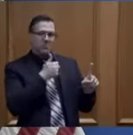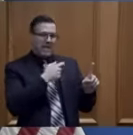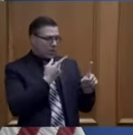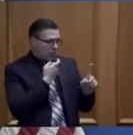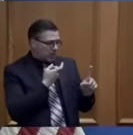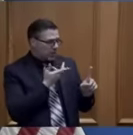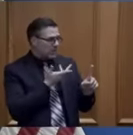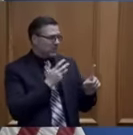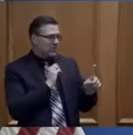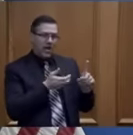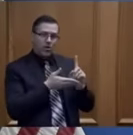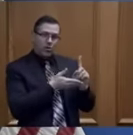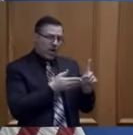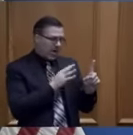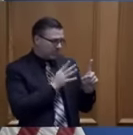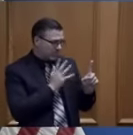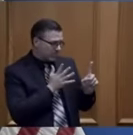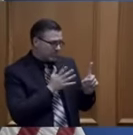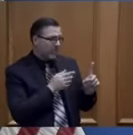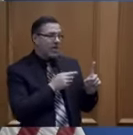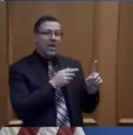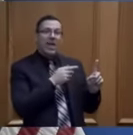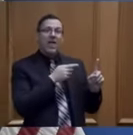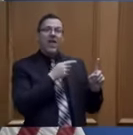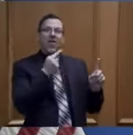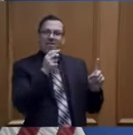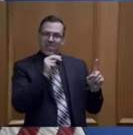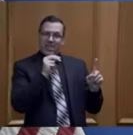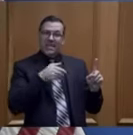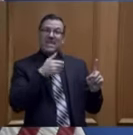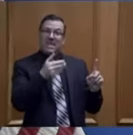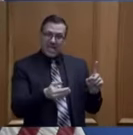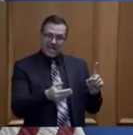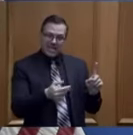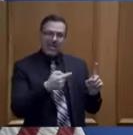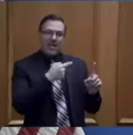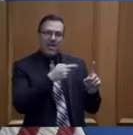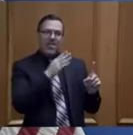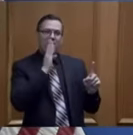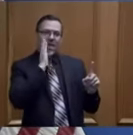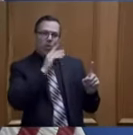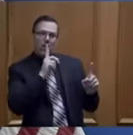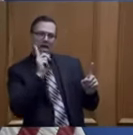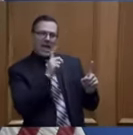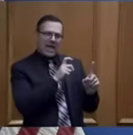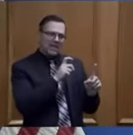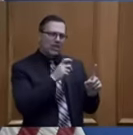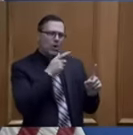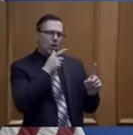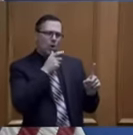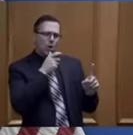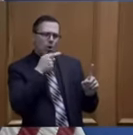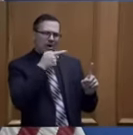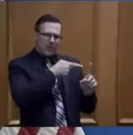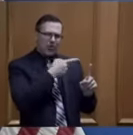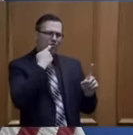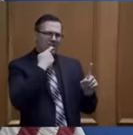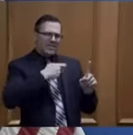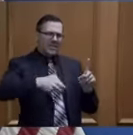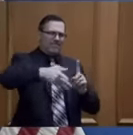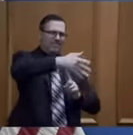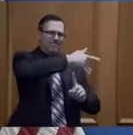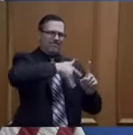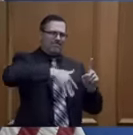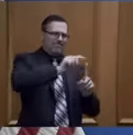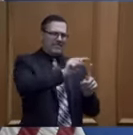have. After taking care of that patient, the next phase is to identify all of the people that may have been exposed by